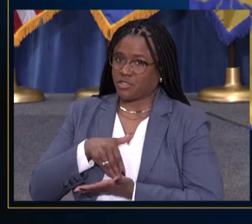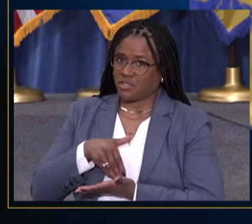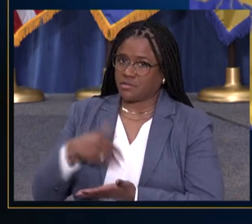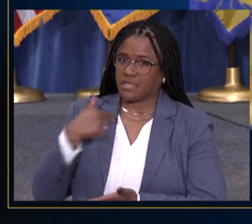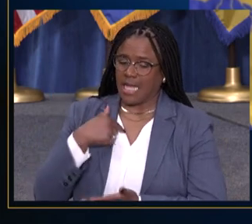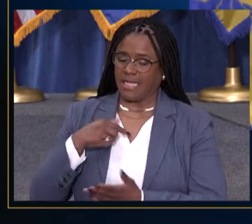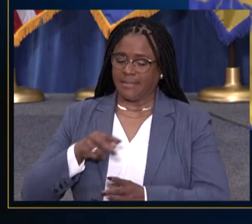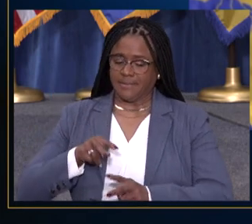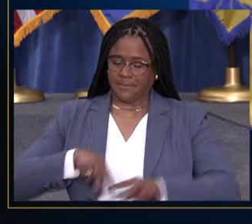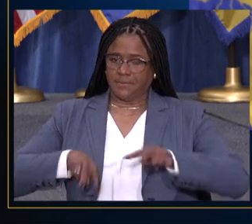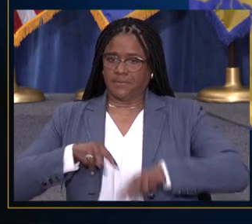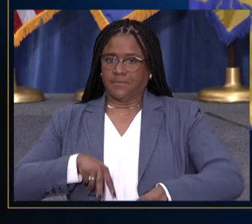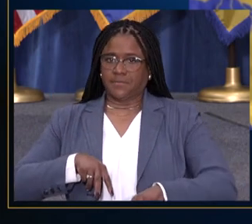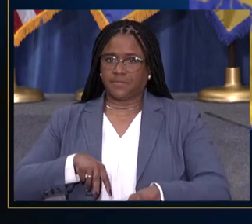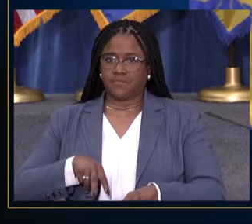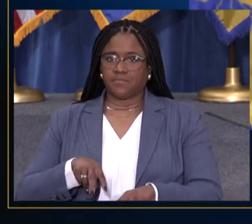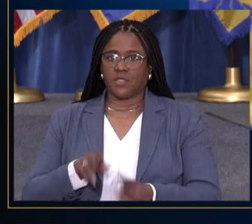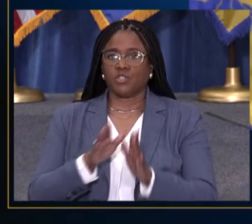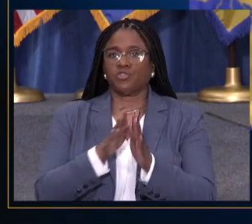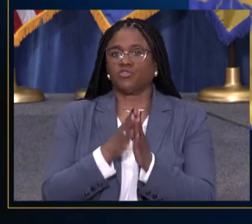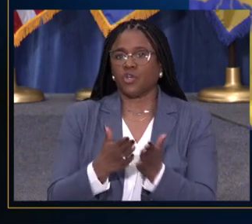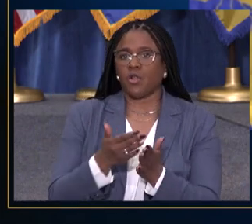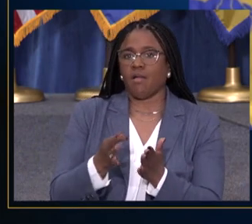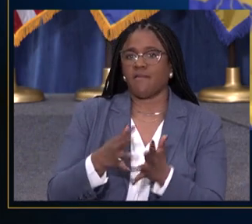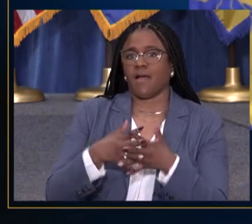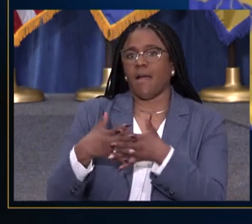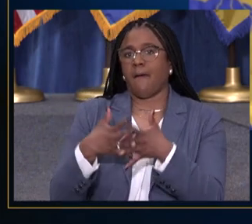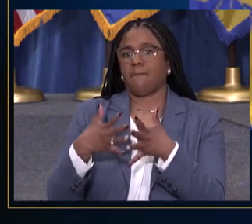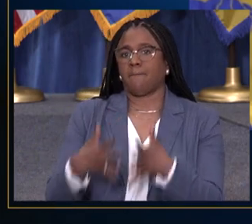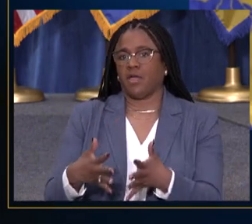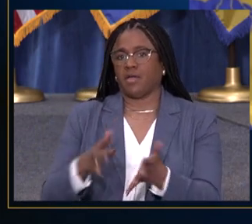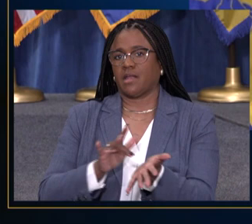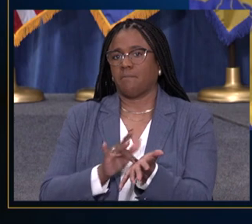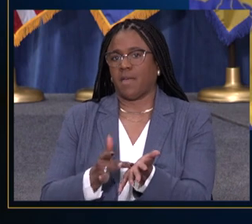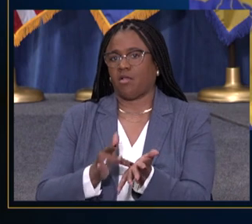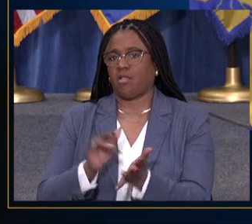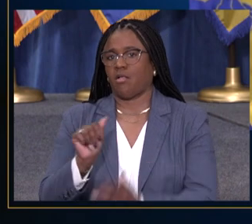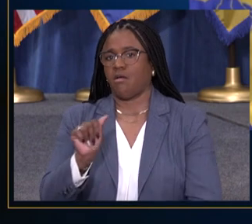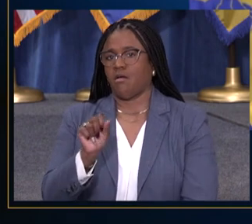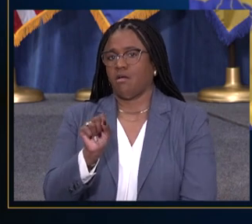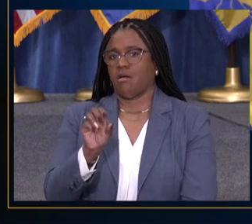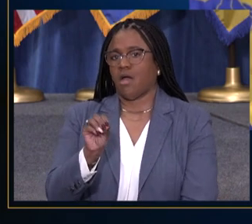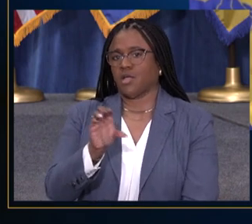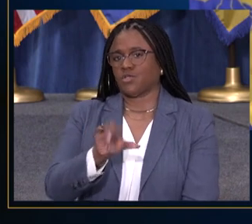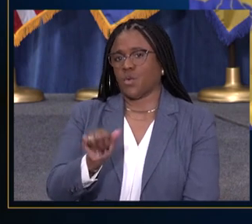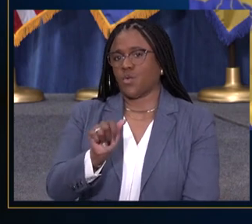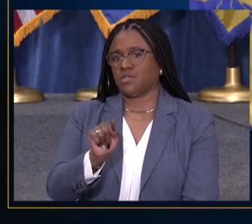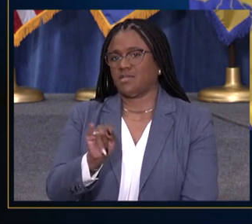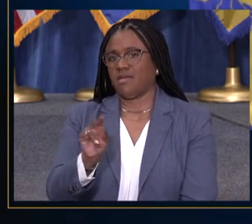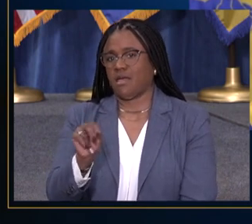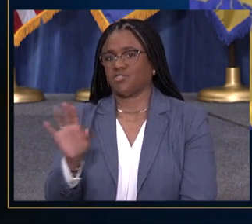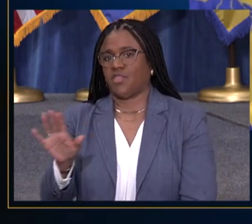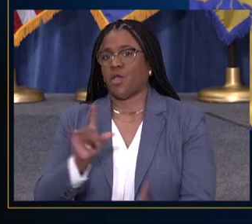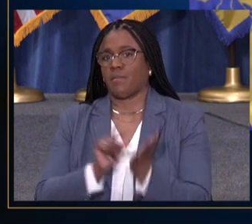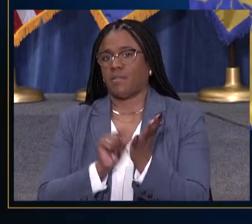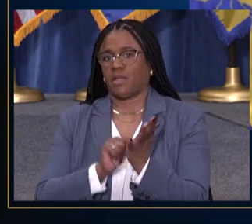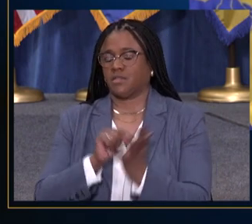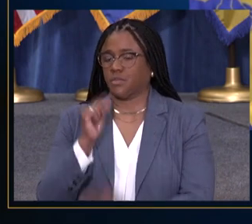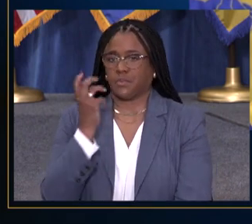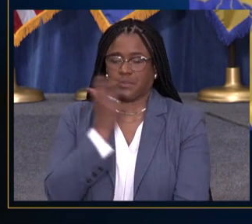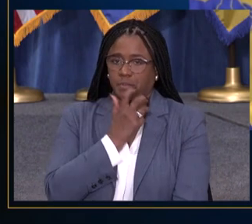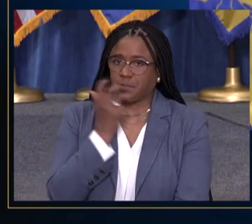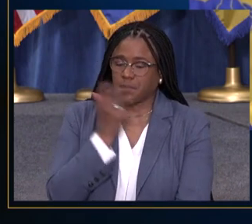to look at the Journal of American Medical Association's publications, there were staggering findings